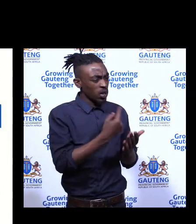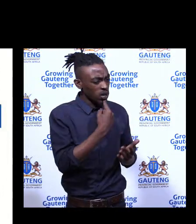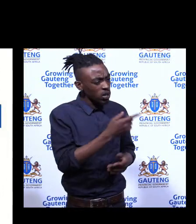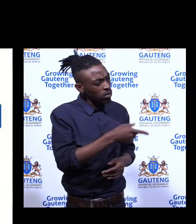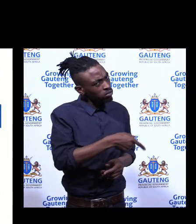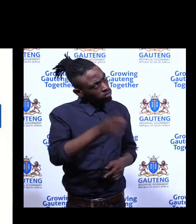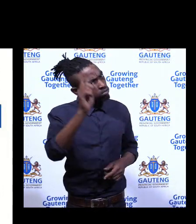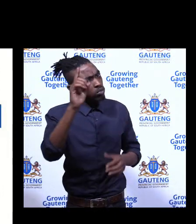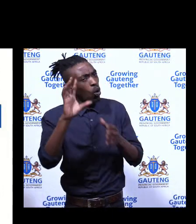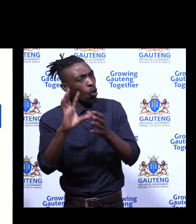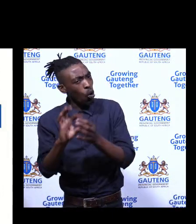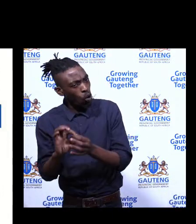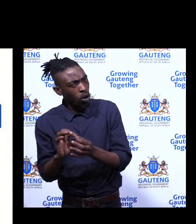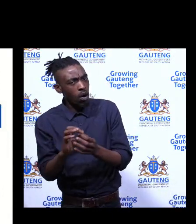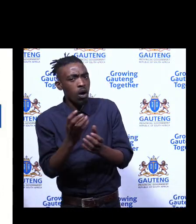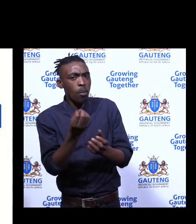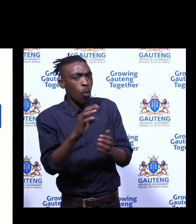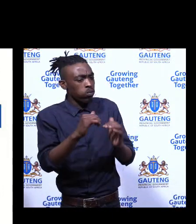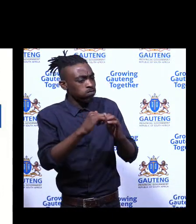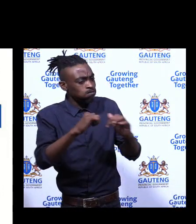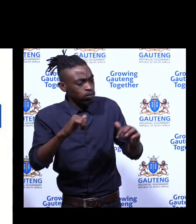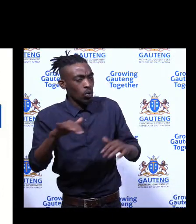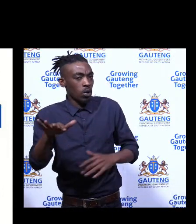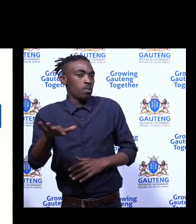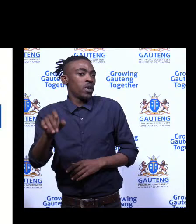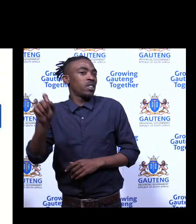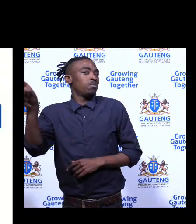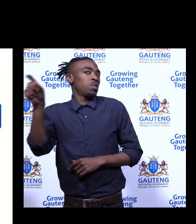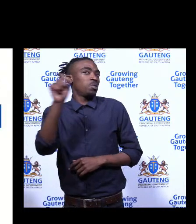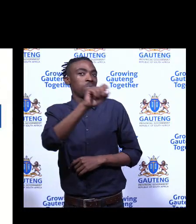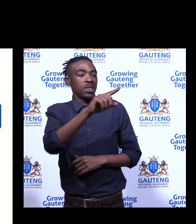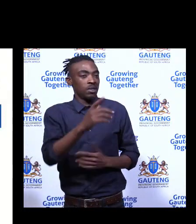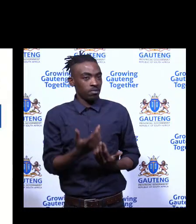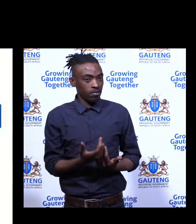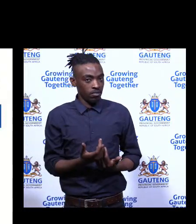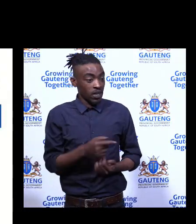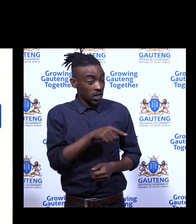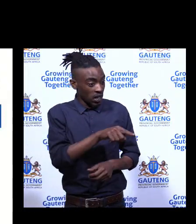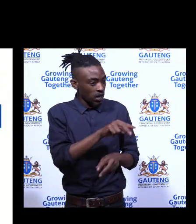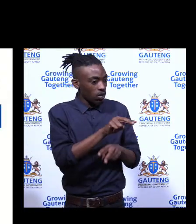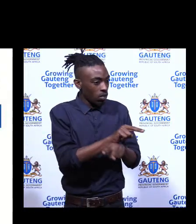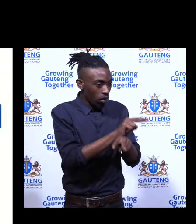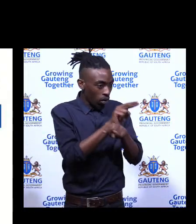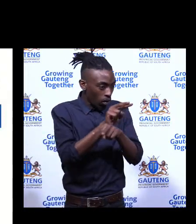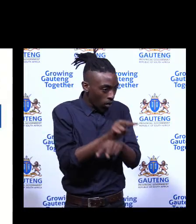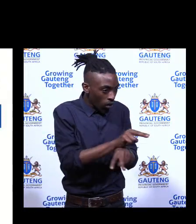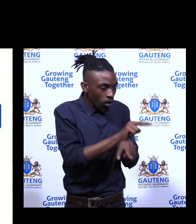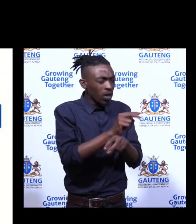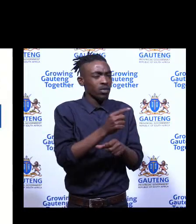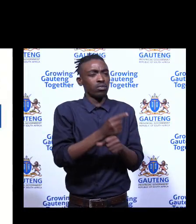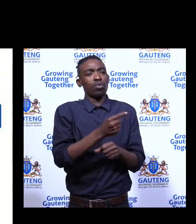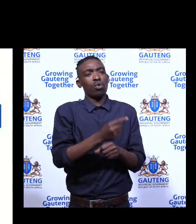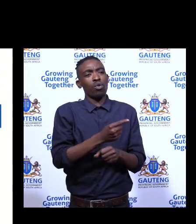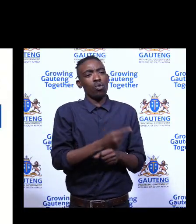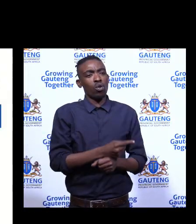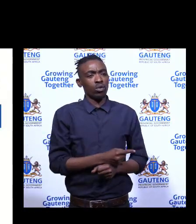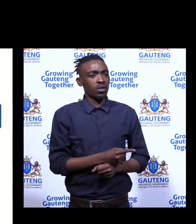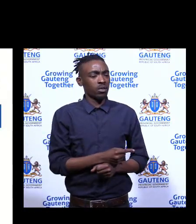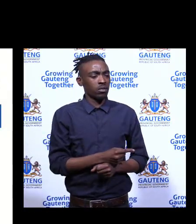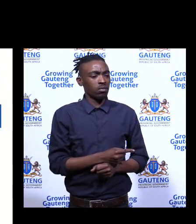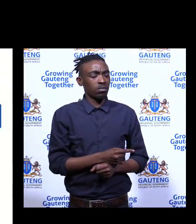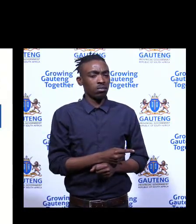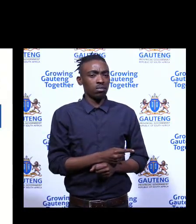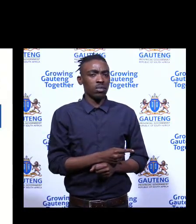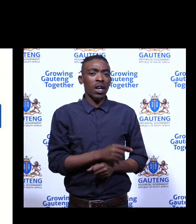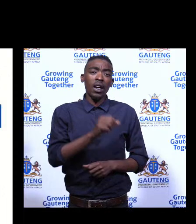can go for isolation facilities, they need to be monitored because we know